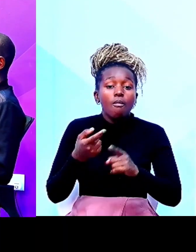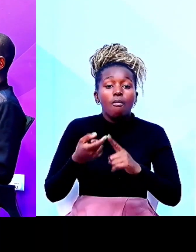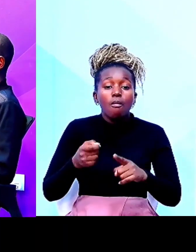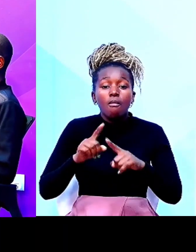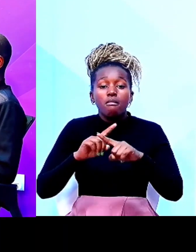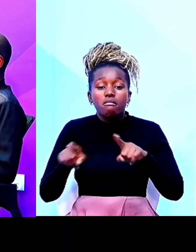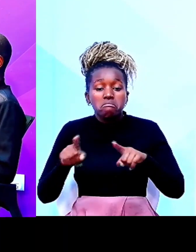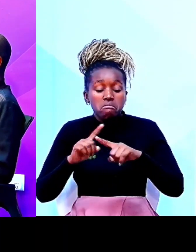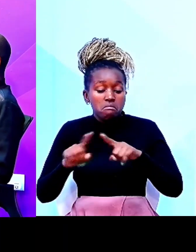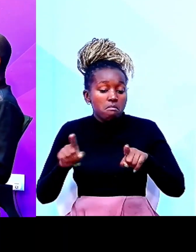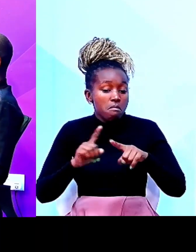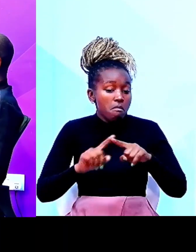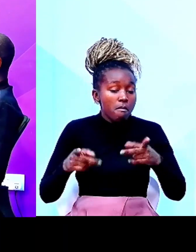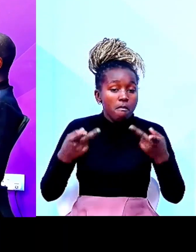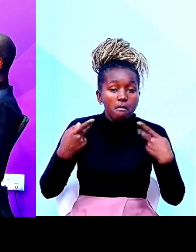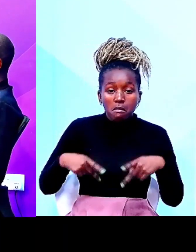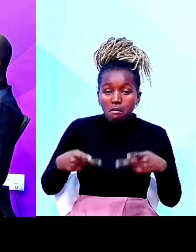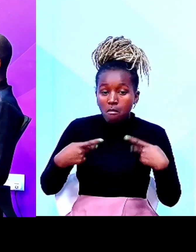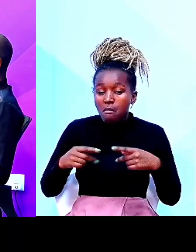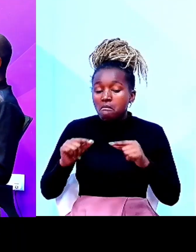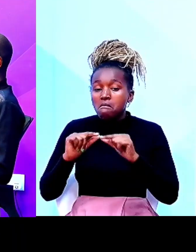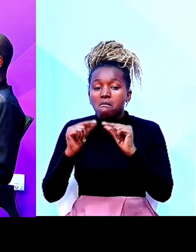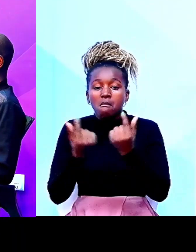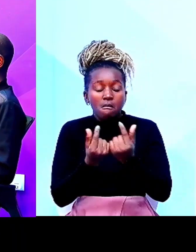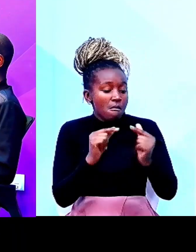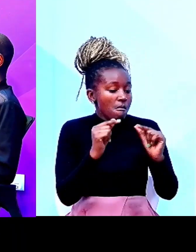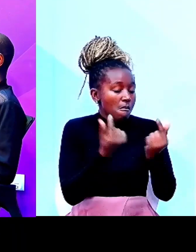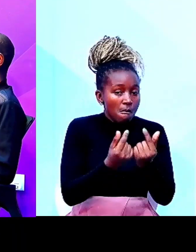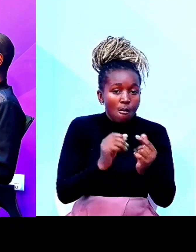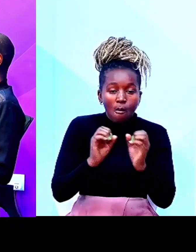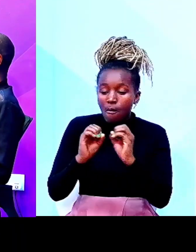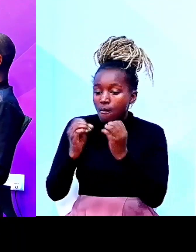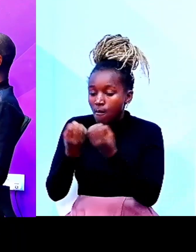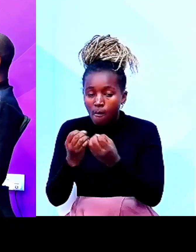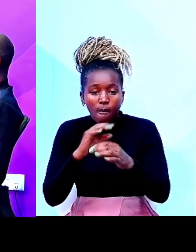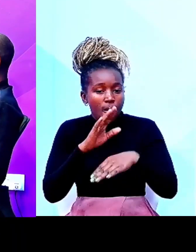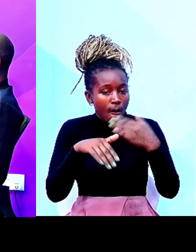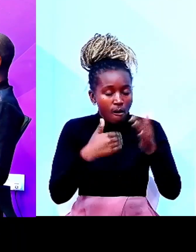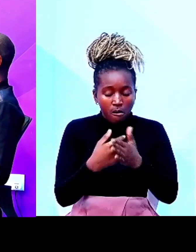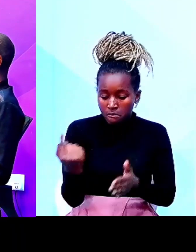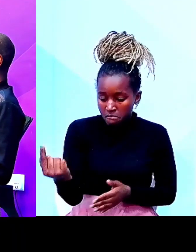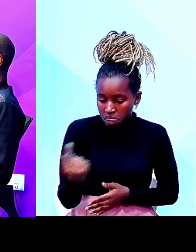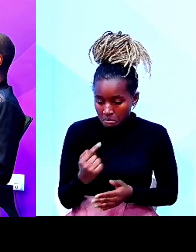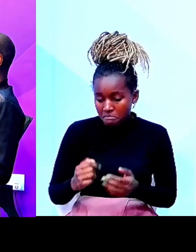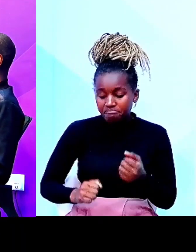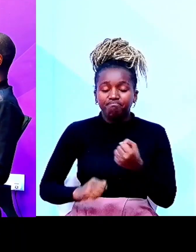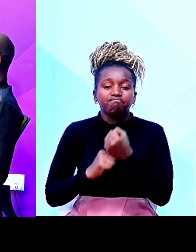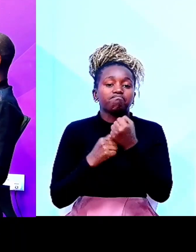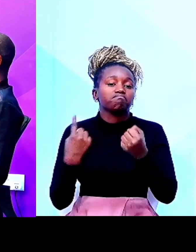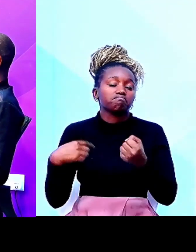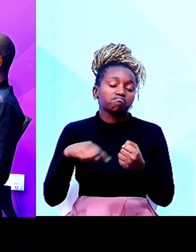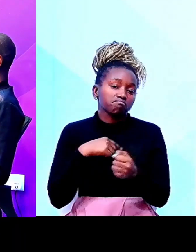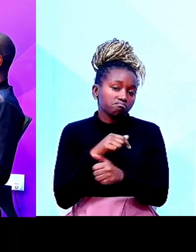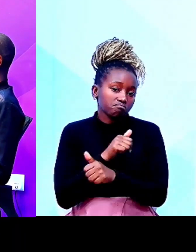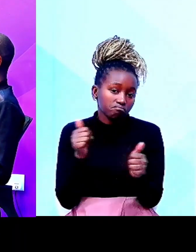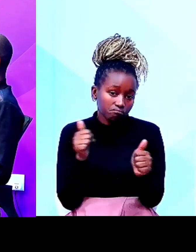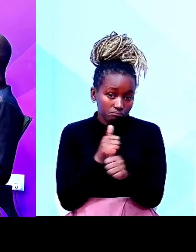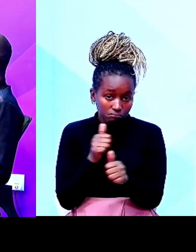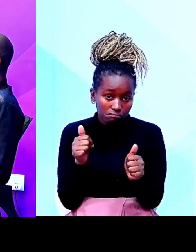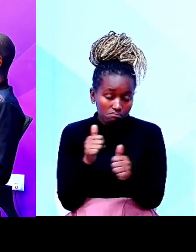well-wishers and different groups or organizations to help support these people so that they can get